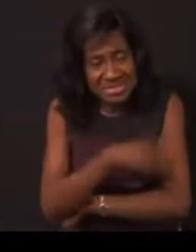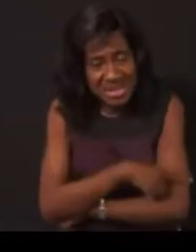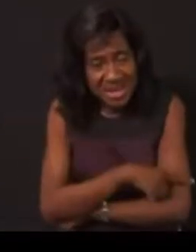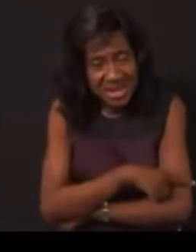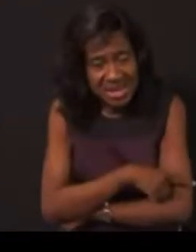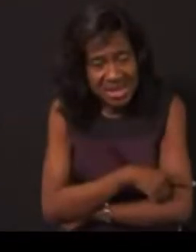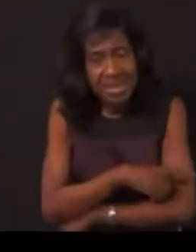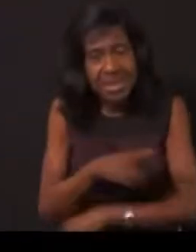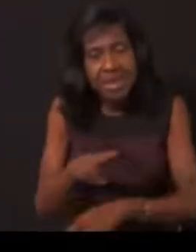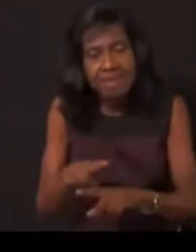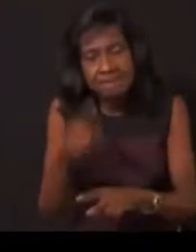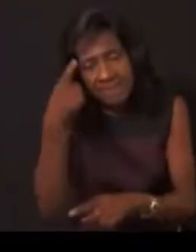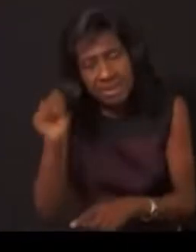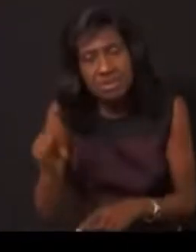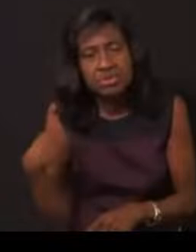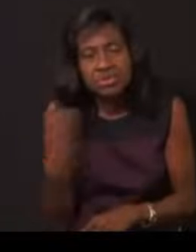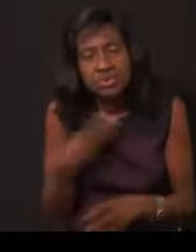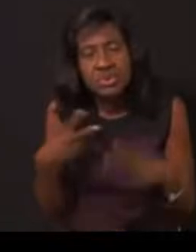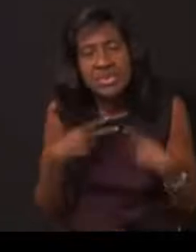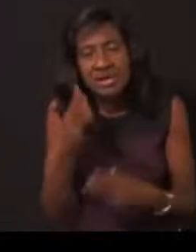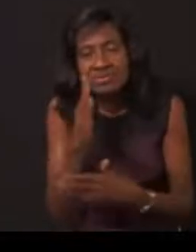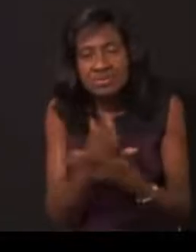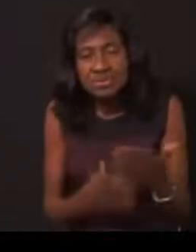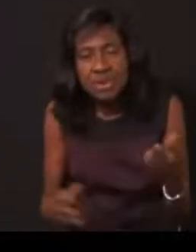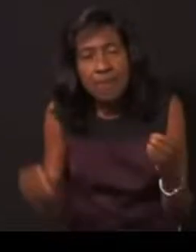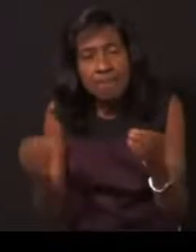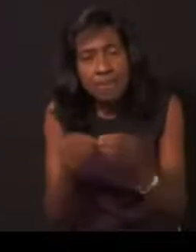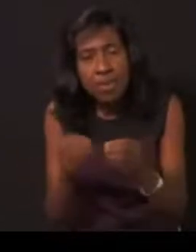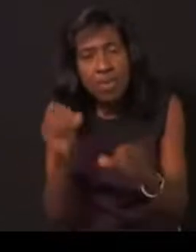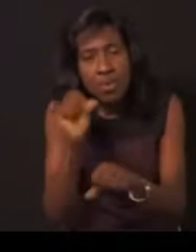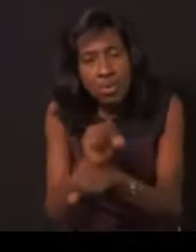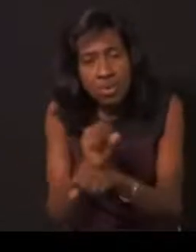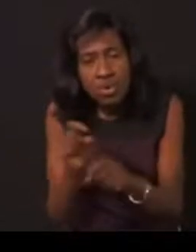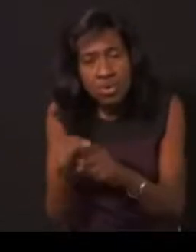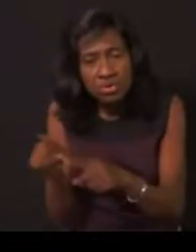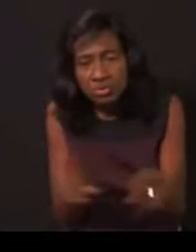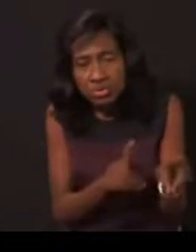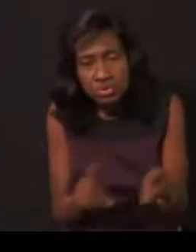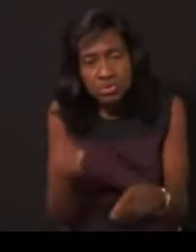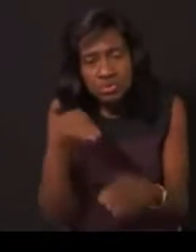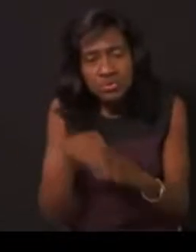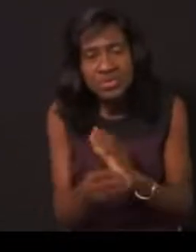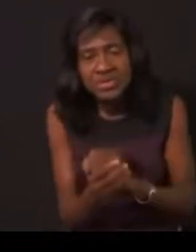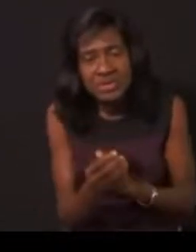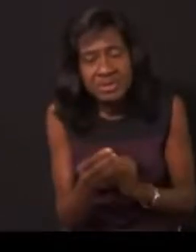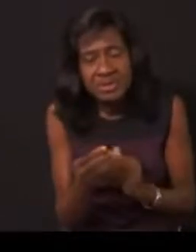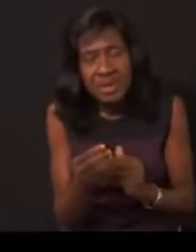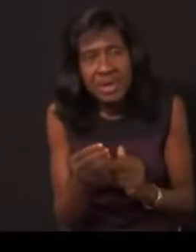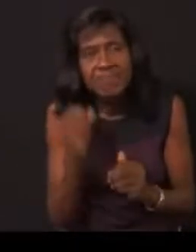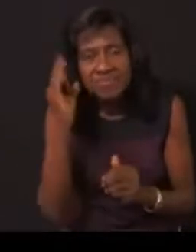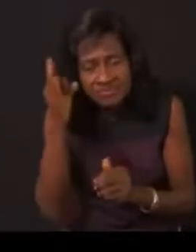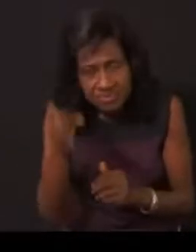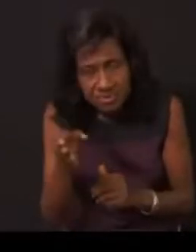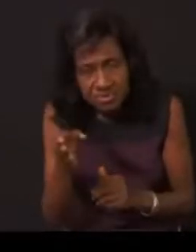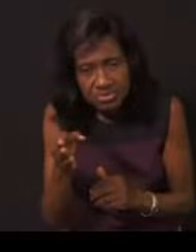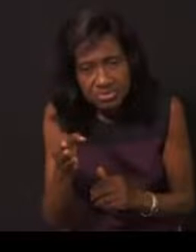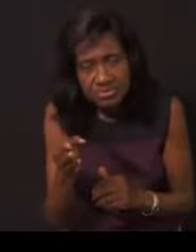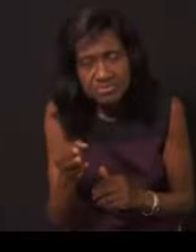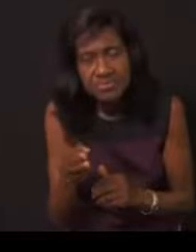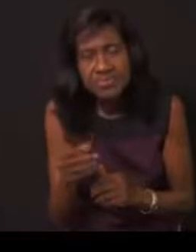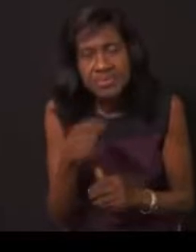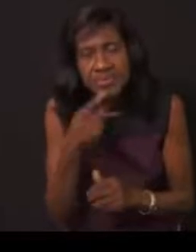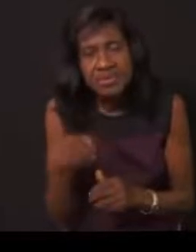have some more work to do over the coming few days. As I said earlier, we have a presentation